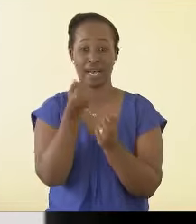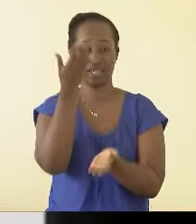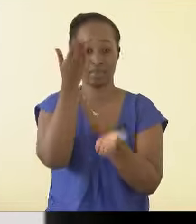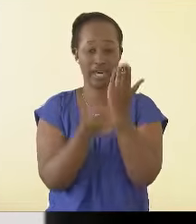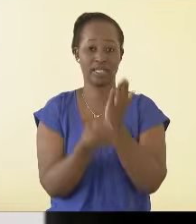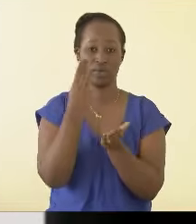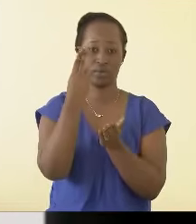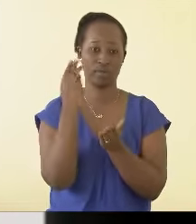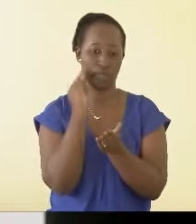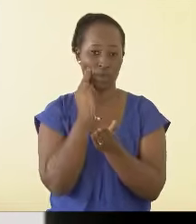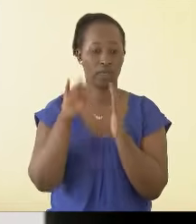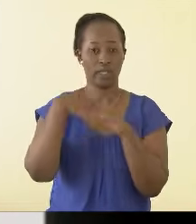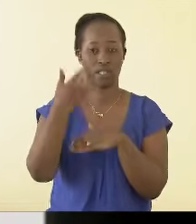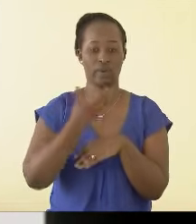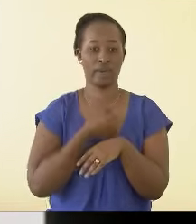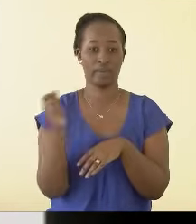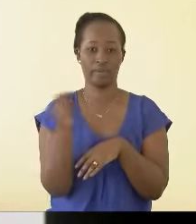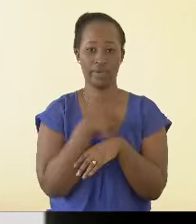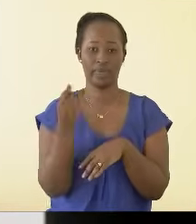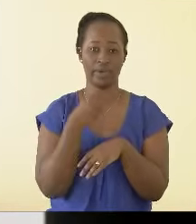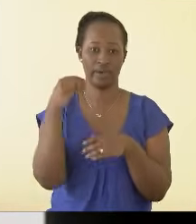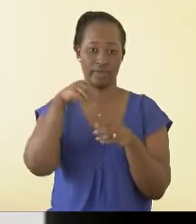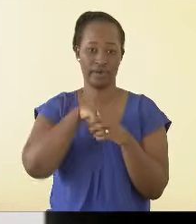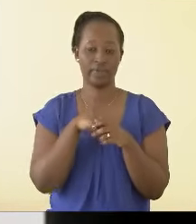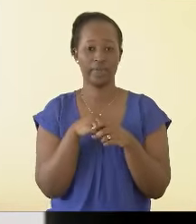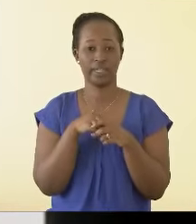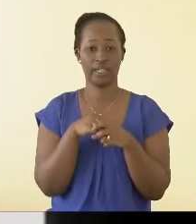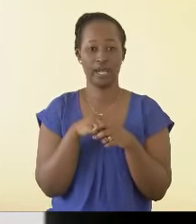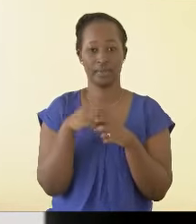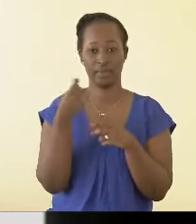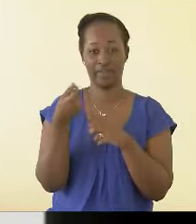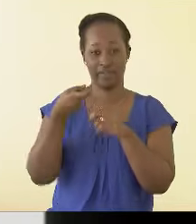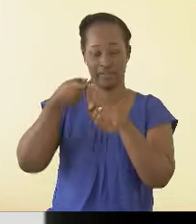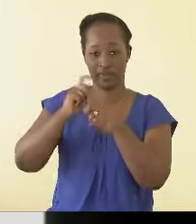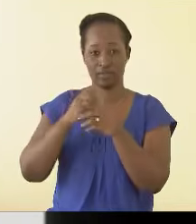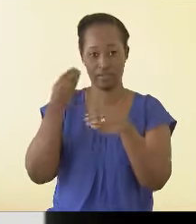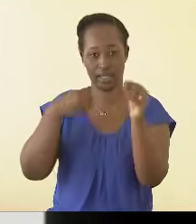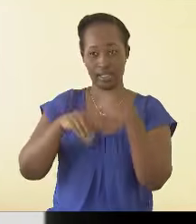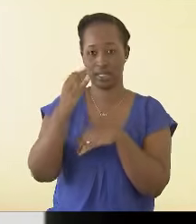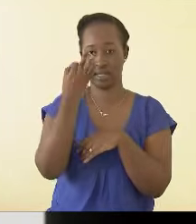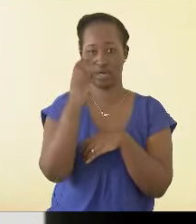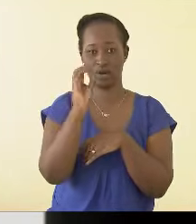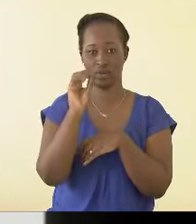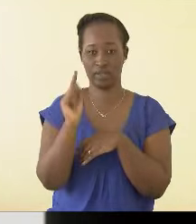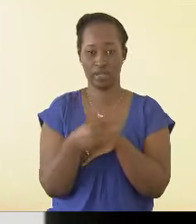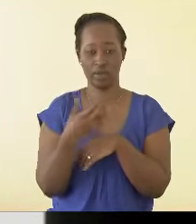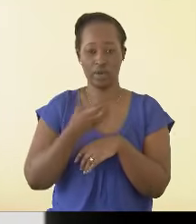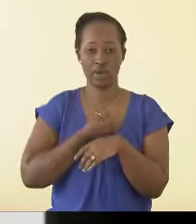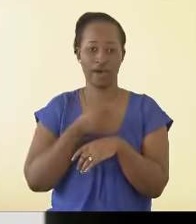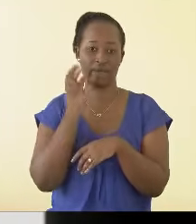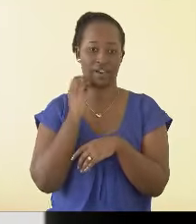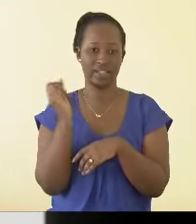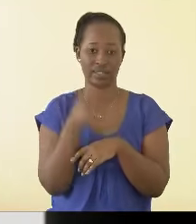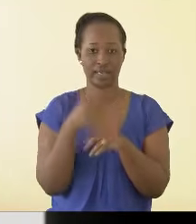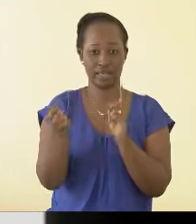have monthly revenue, the next statement from sales were projected at 300,000. We have rent receivable,